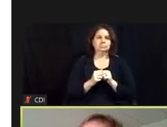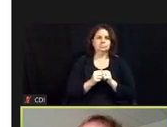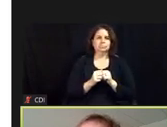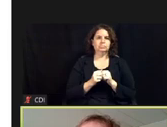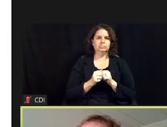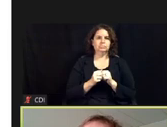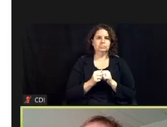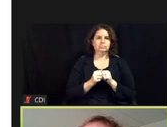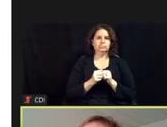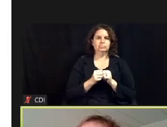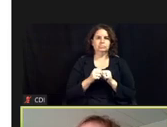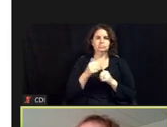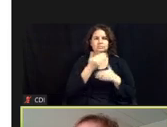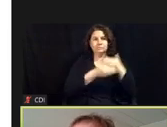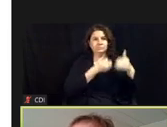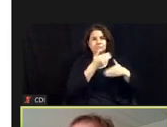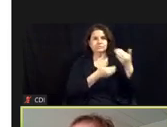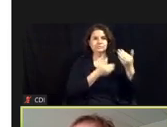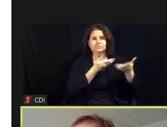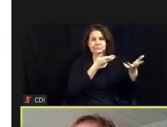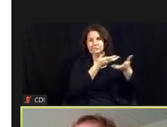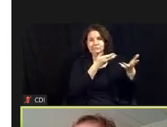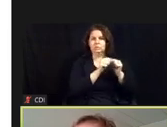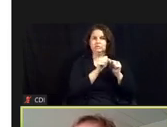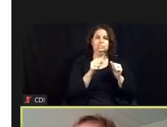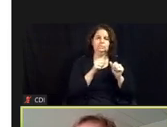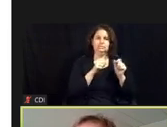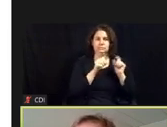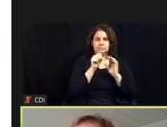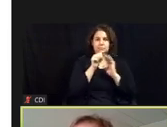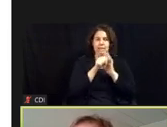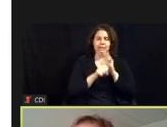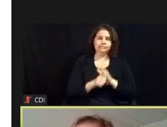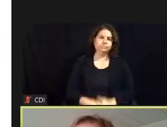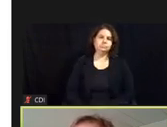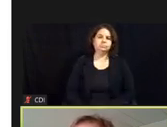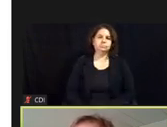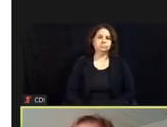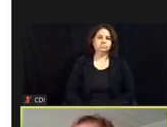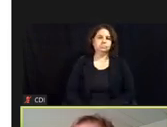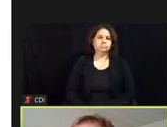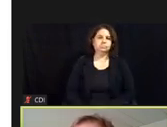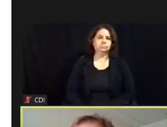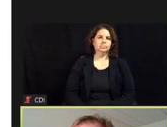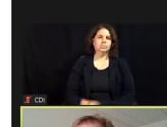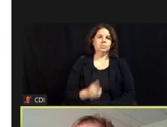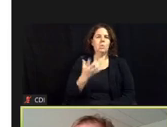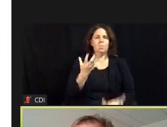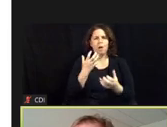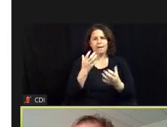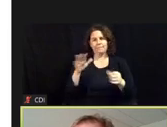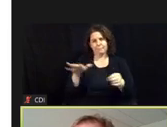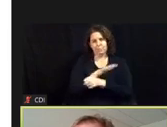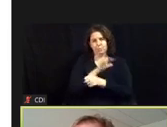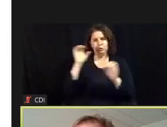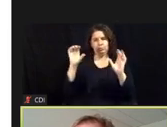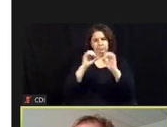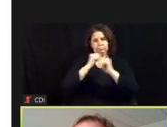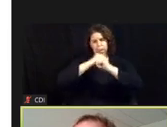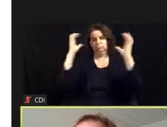complete testing rates that applies to our numbers. So it's a better, I think we were able to have